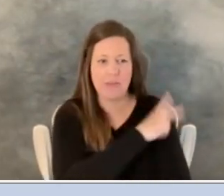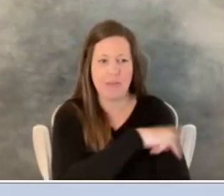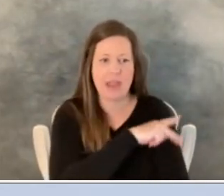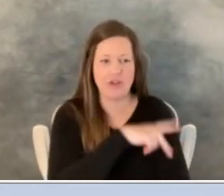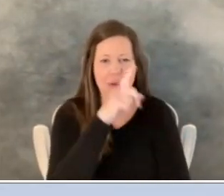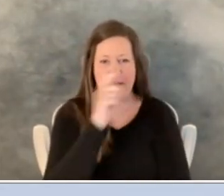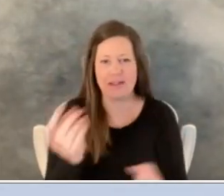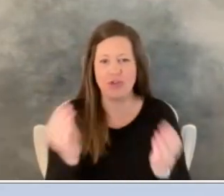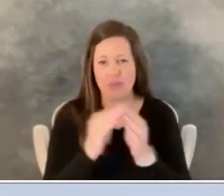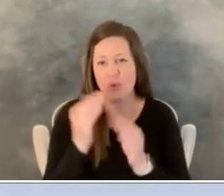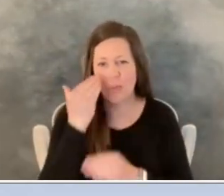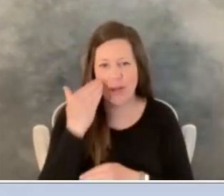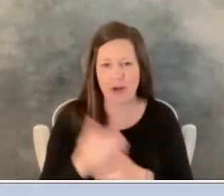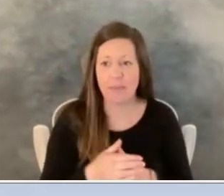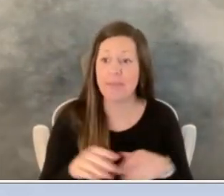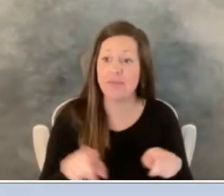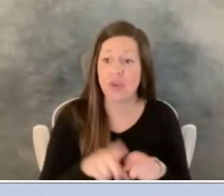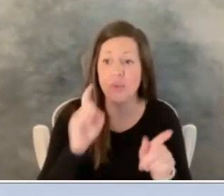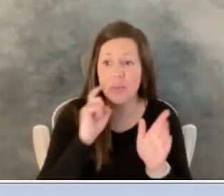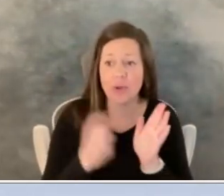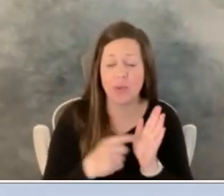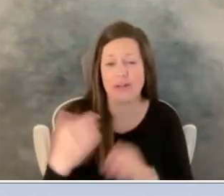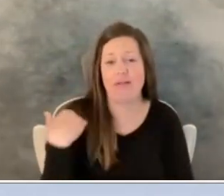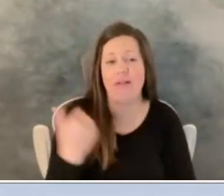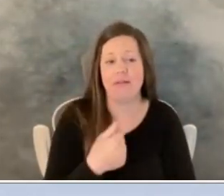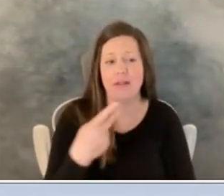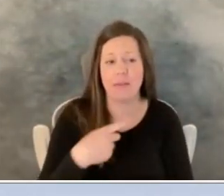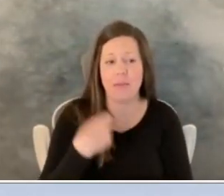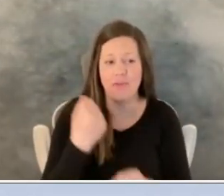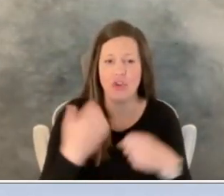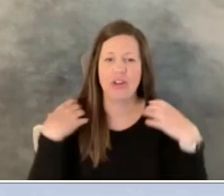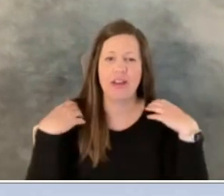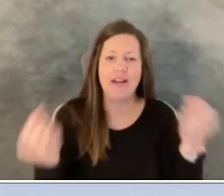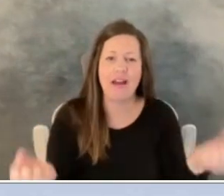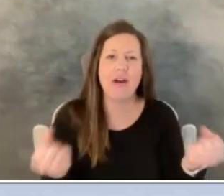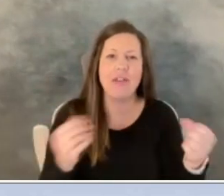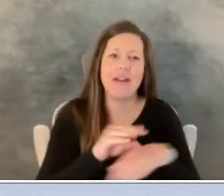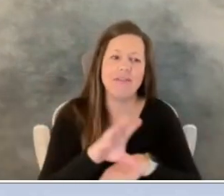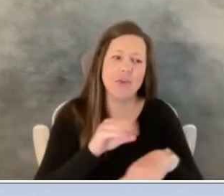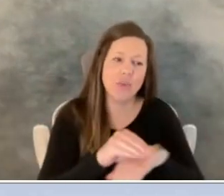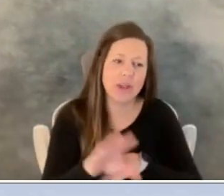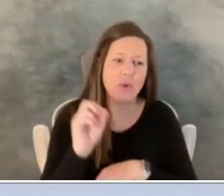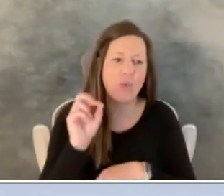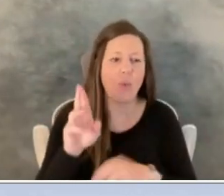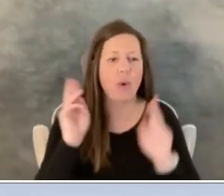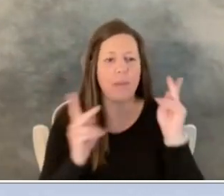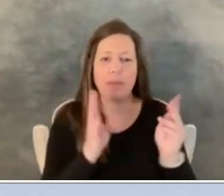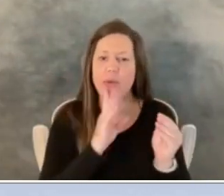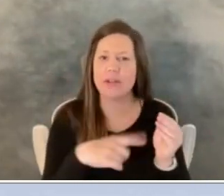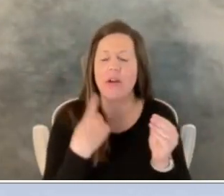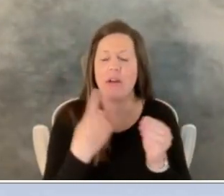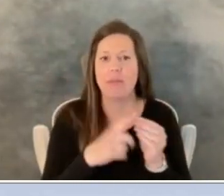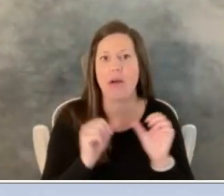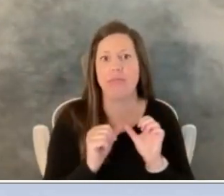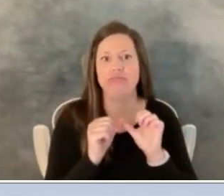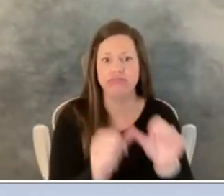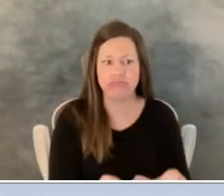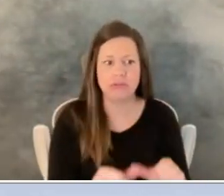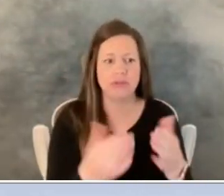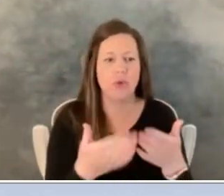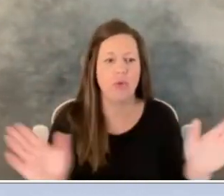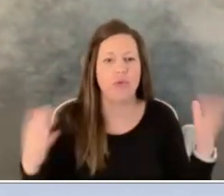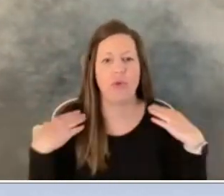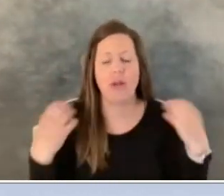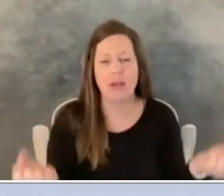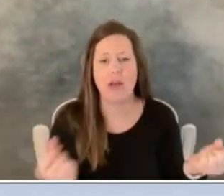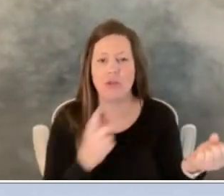We've also noticed that in the last couple of years, health influencers, people who talk about longevity, overall health,